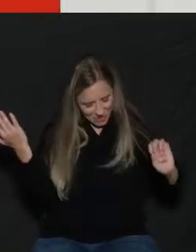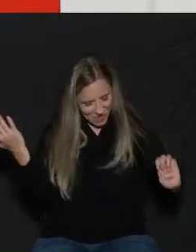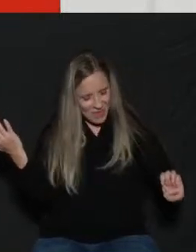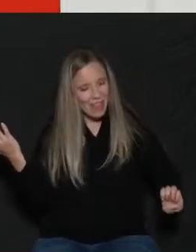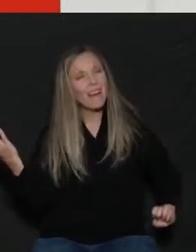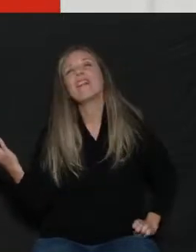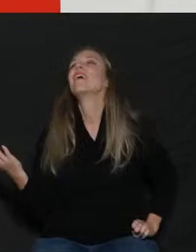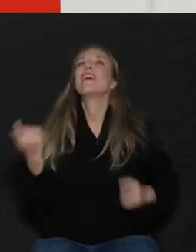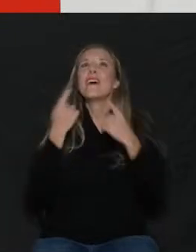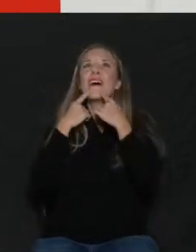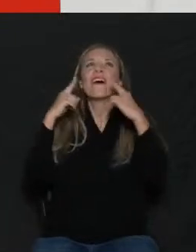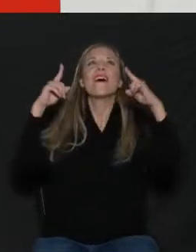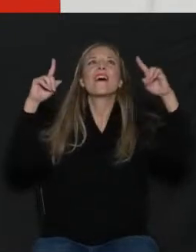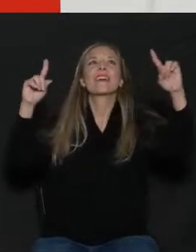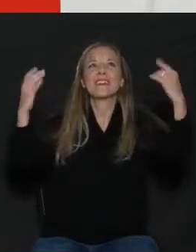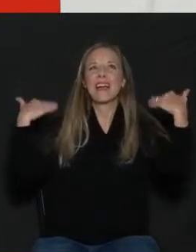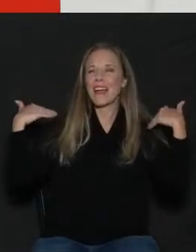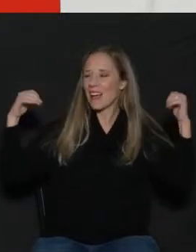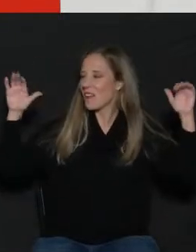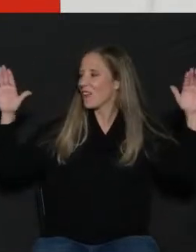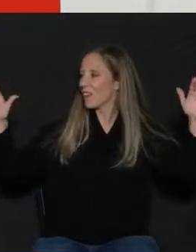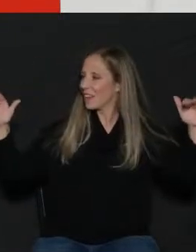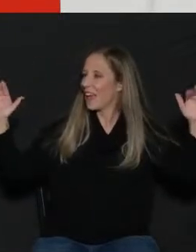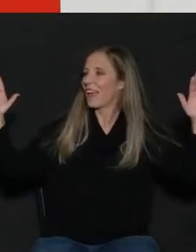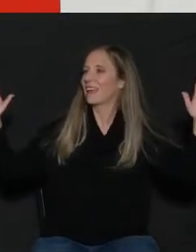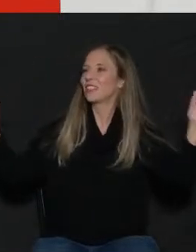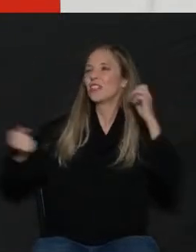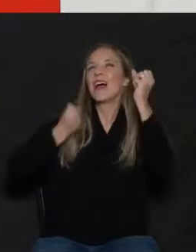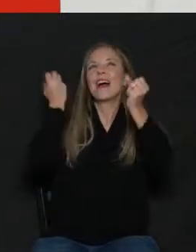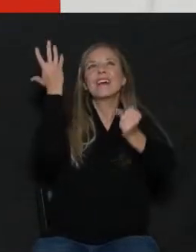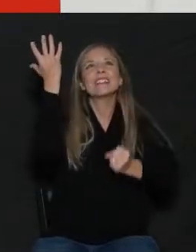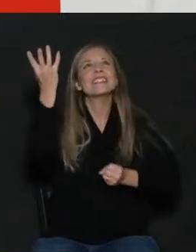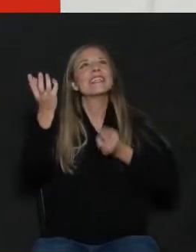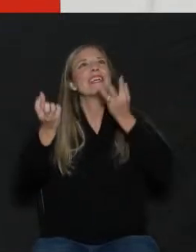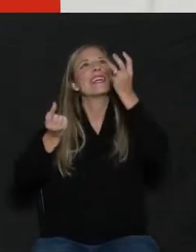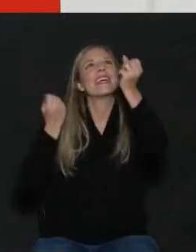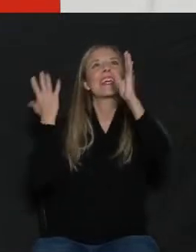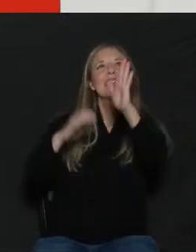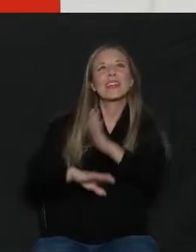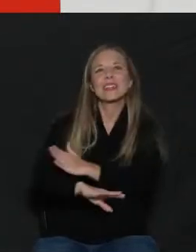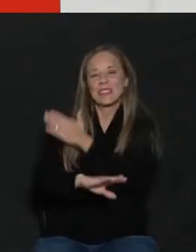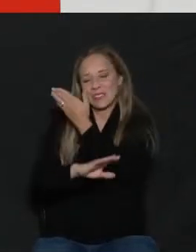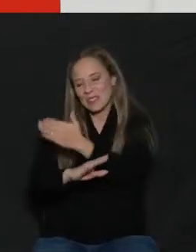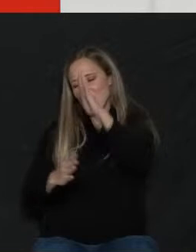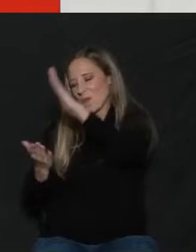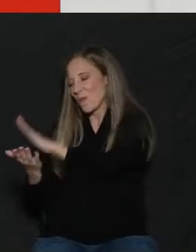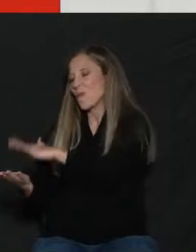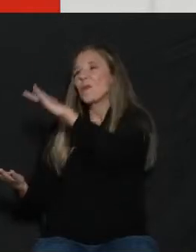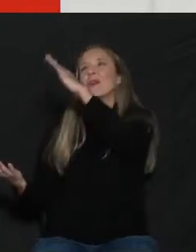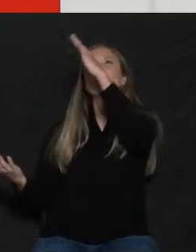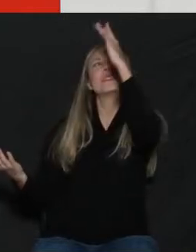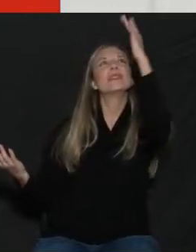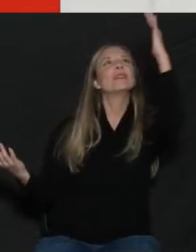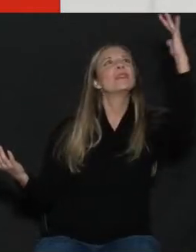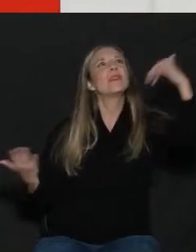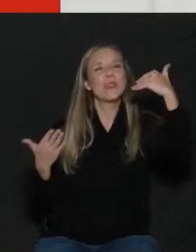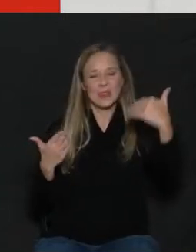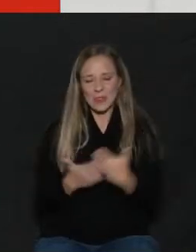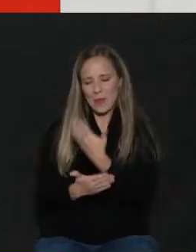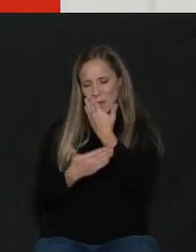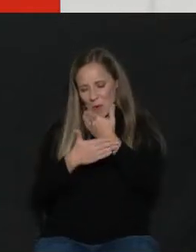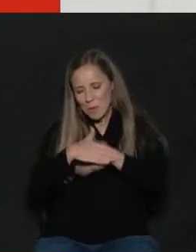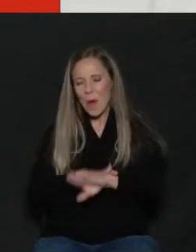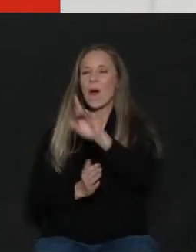Emmanuel. Hark the herald angels sing, glory to